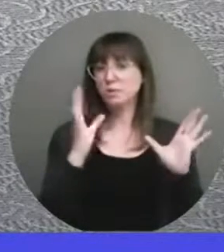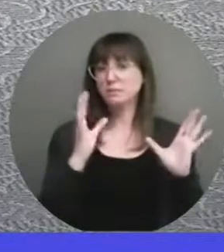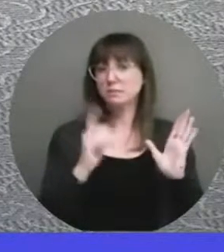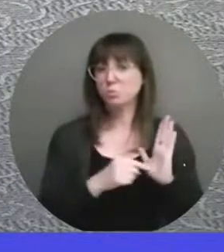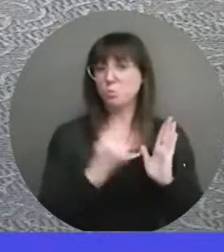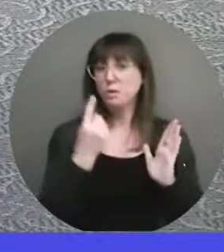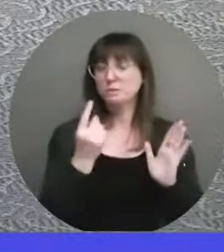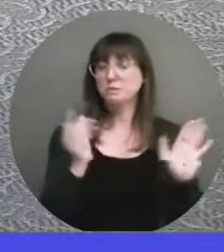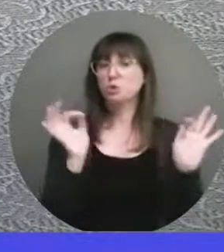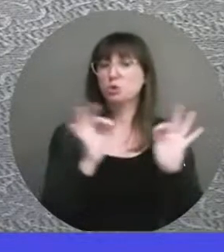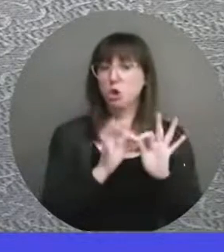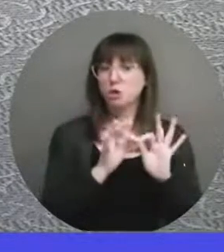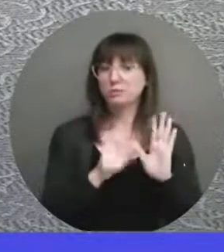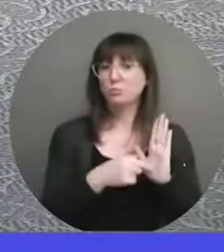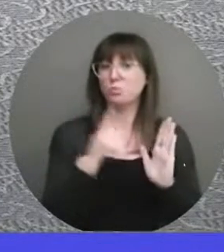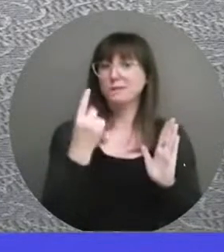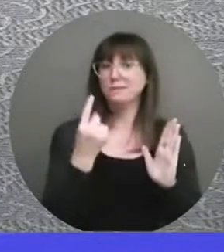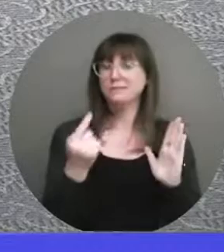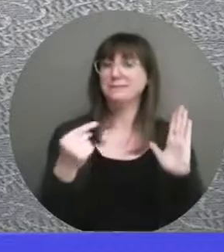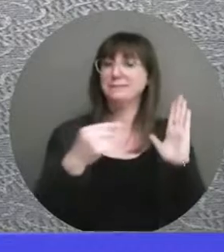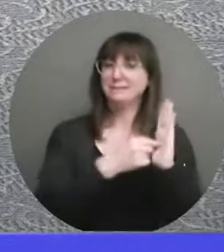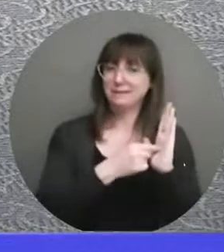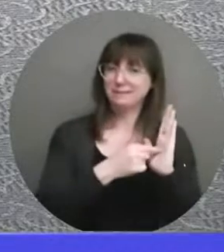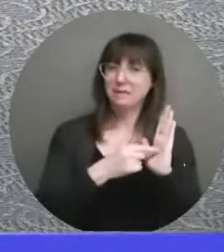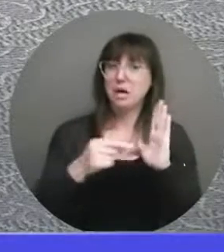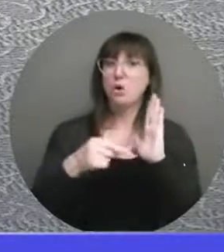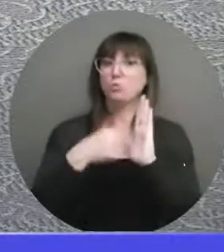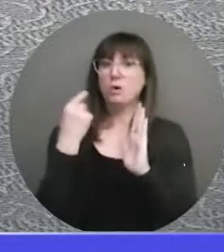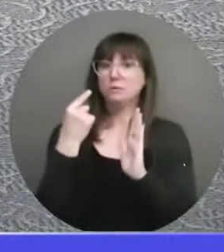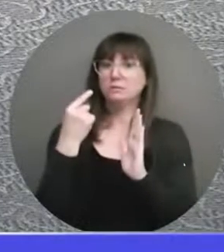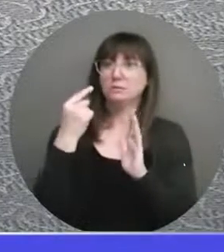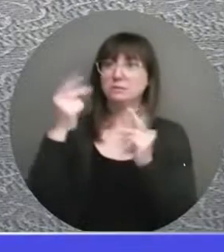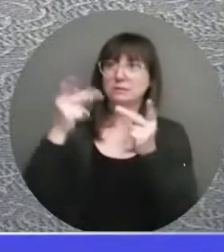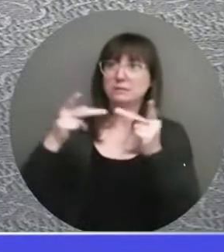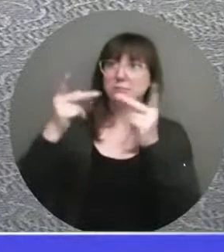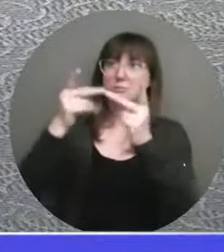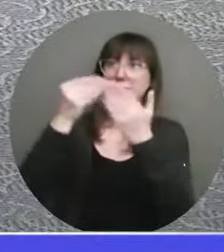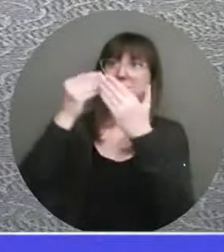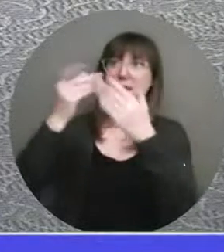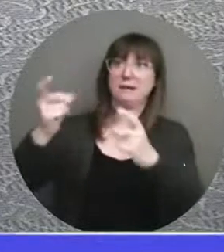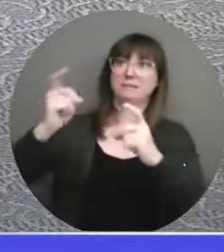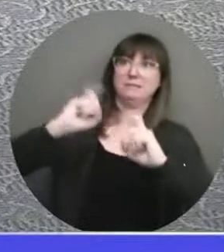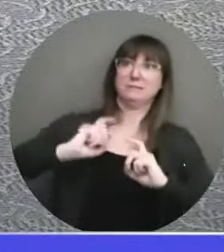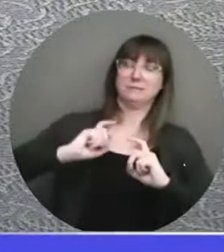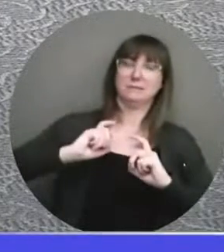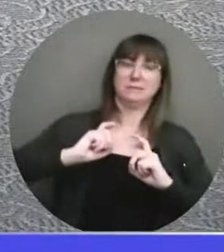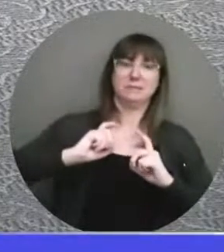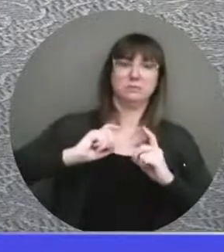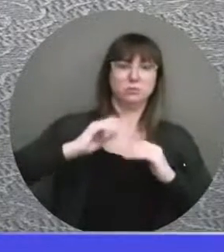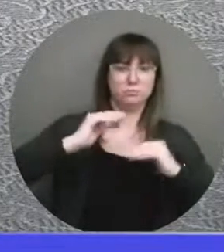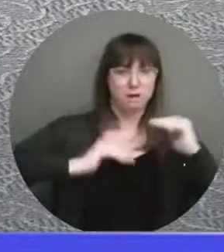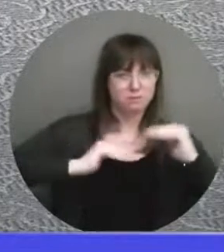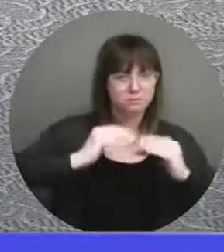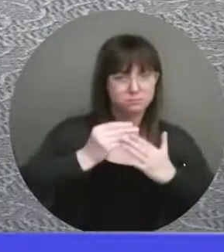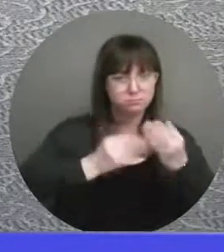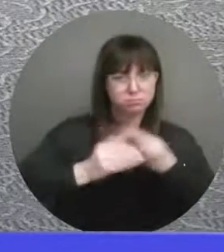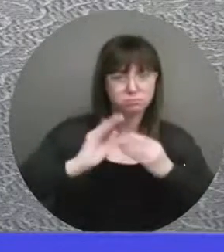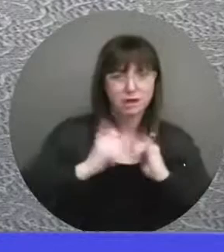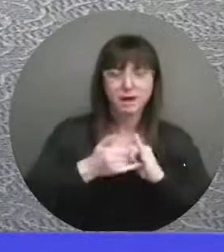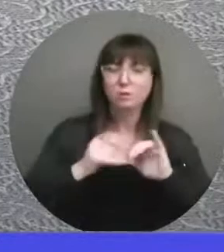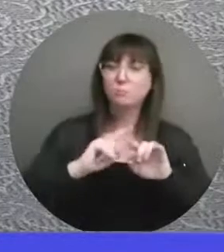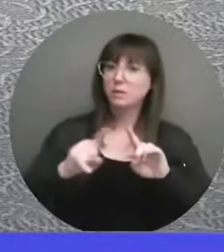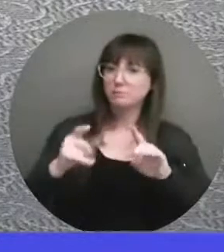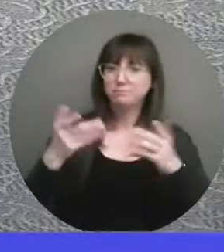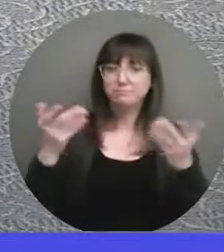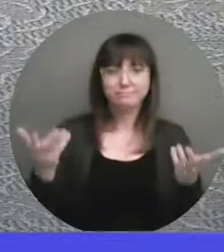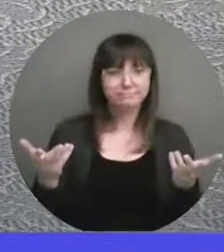with one-time funding sources to get us through there until things start coming back. But the whole thing's going to be dependent on what